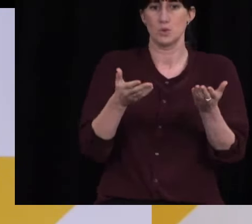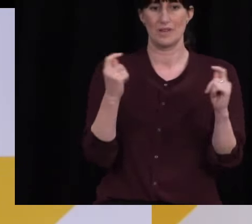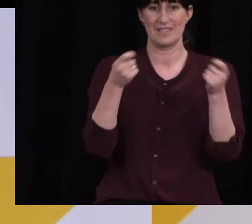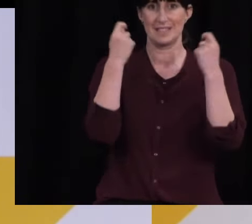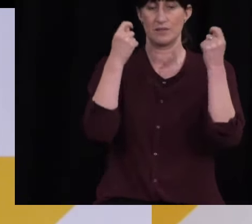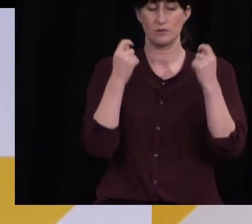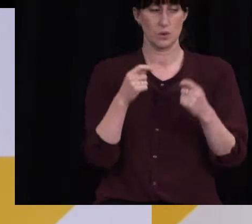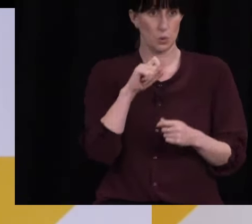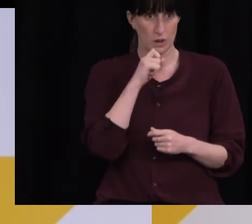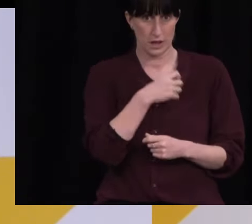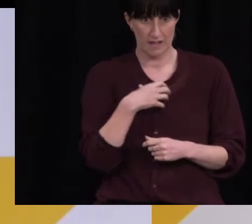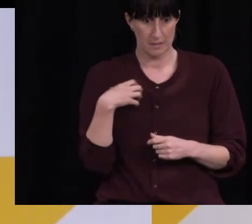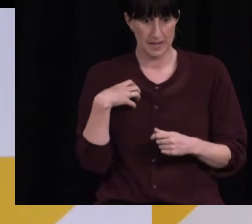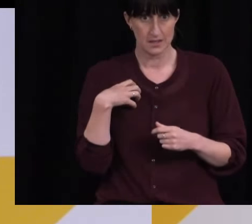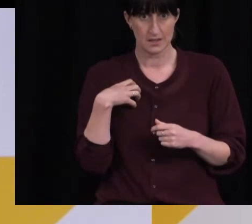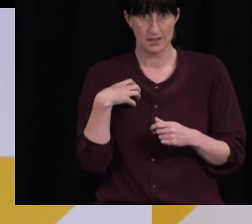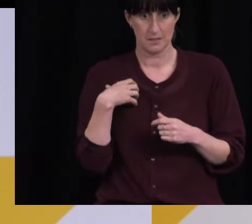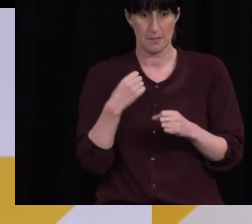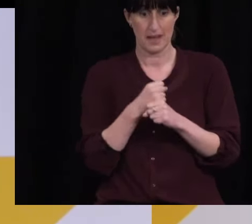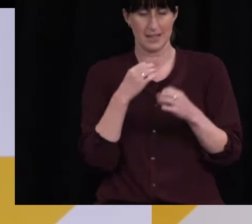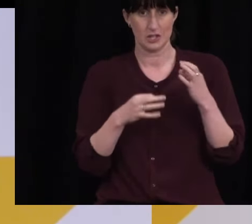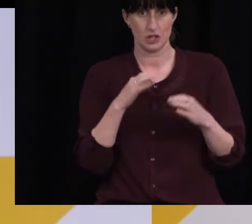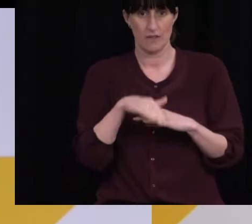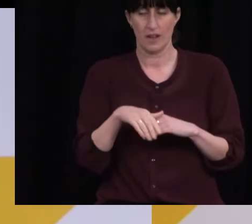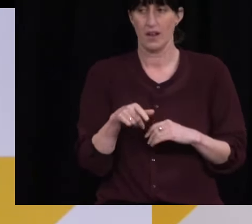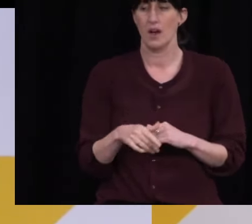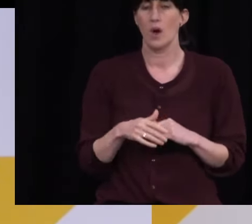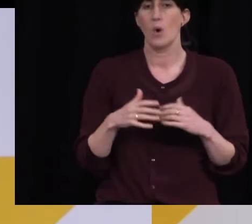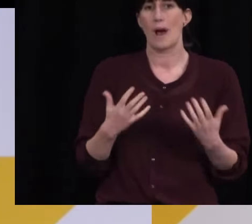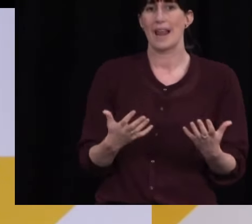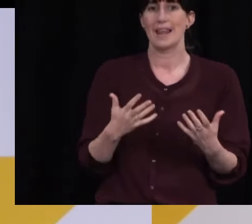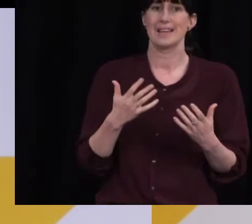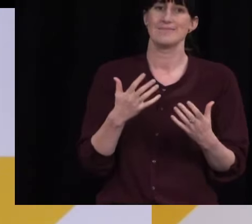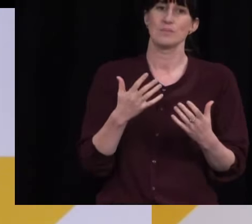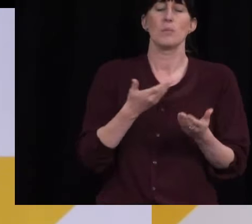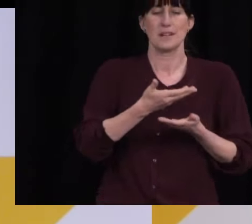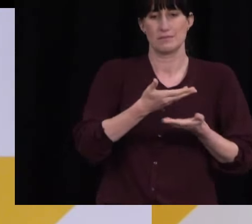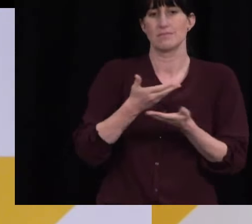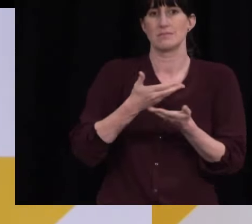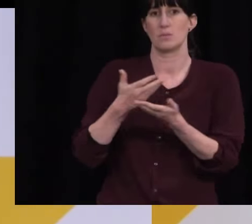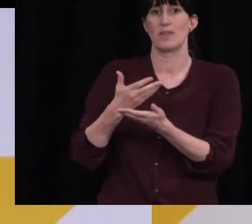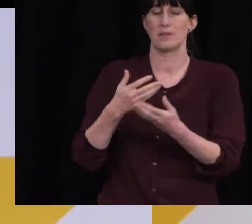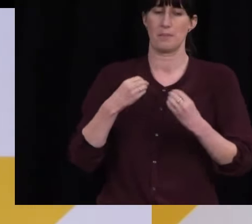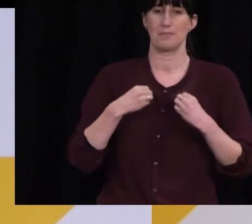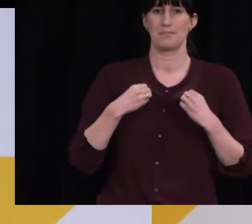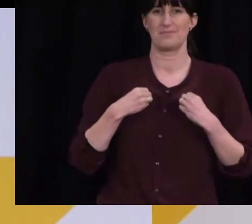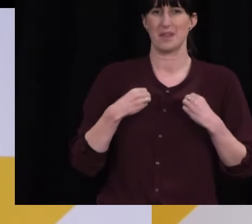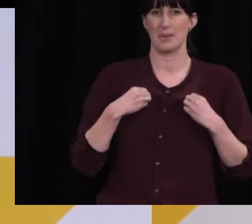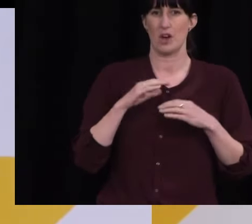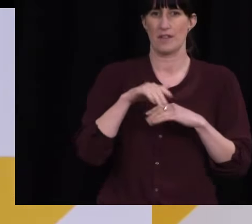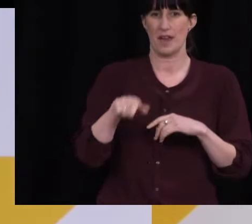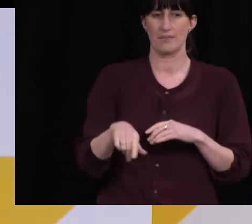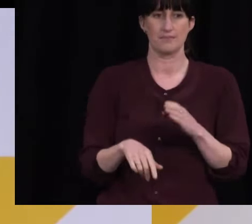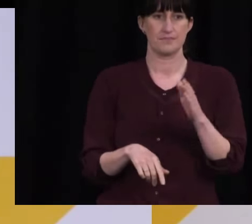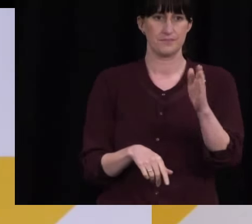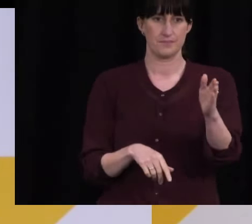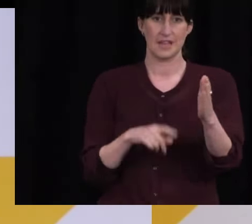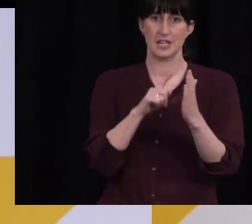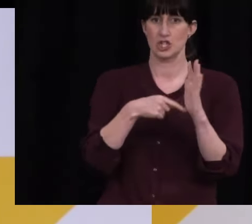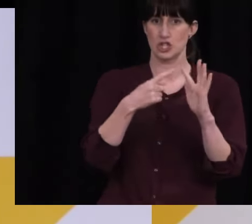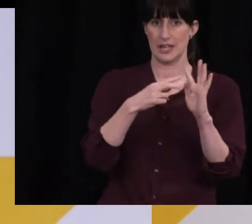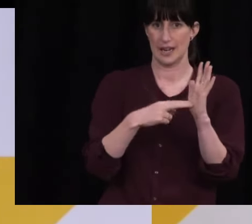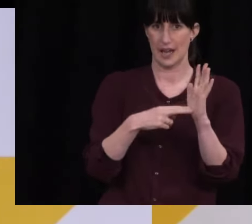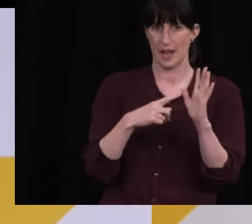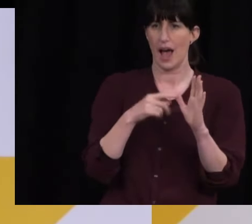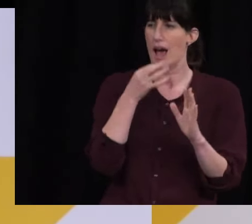certainly amongst our toolkit that we believe should properly be explored, and we'll be talking to the sector about it. Particularly the summer festivals are looking for